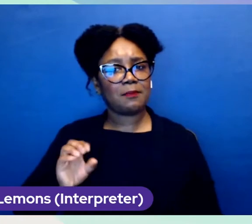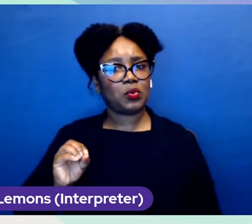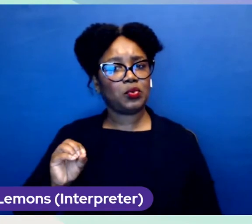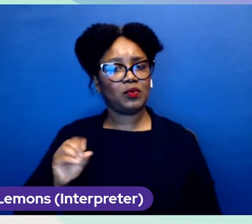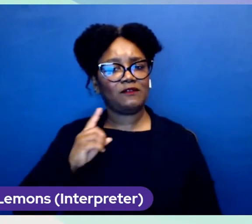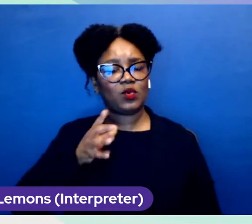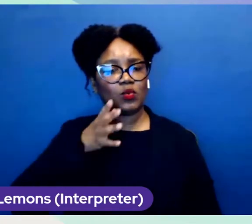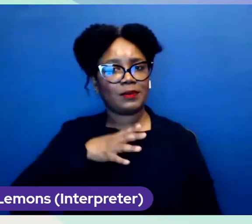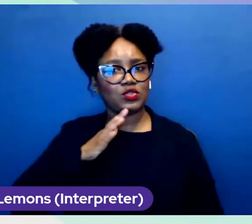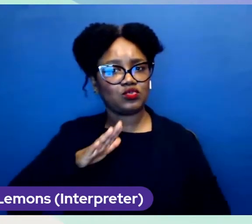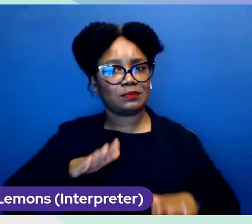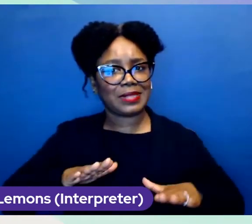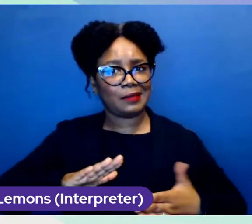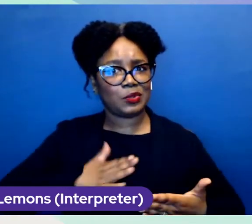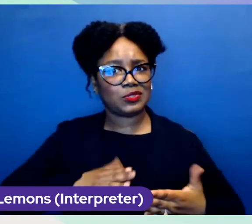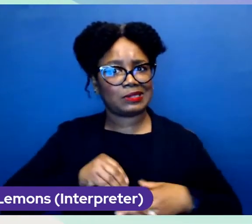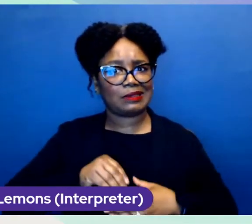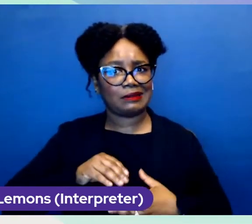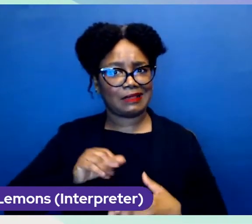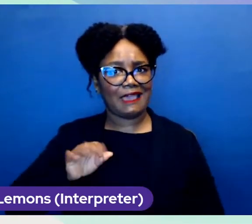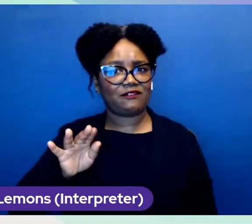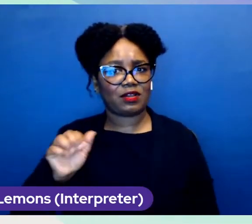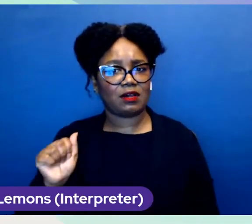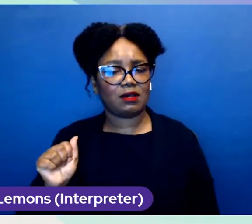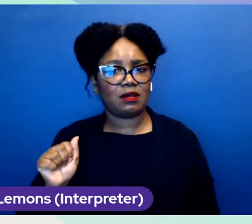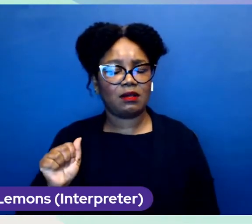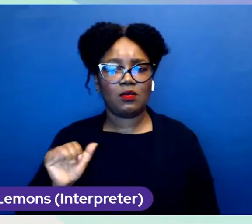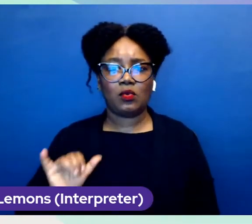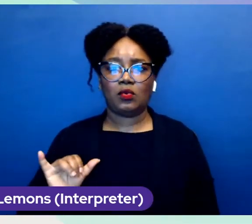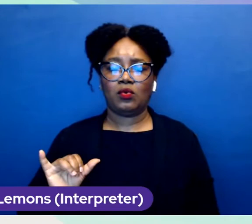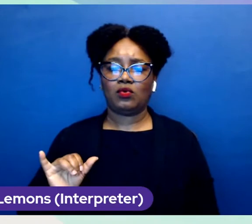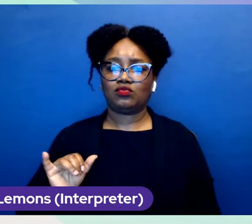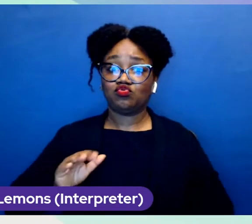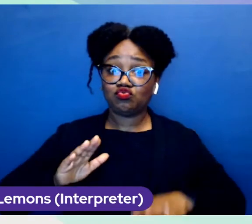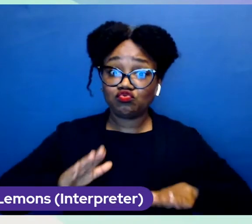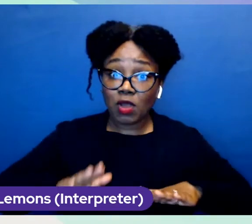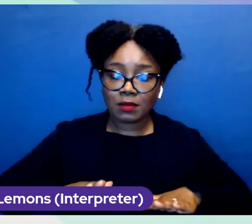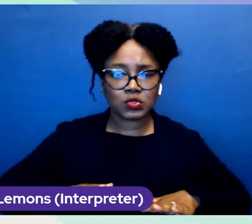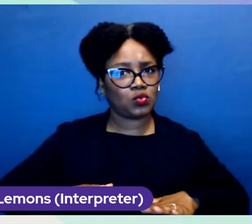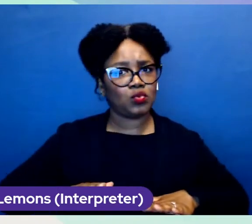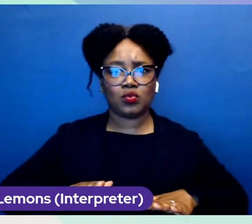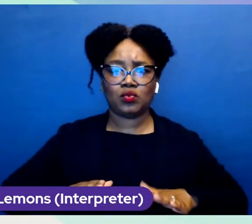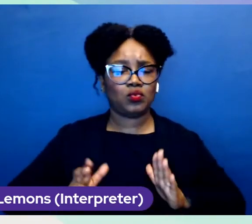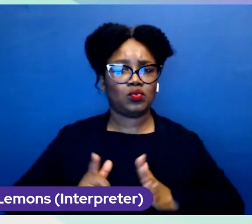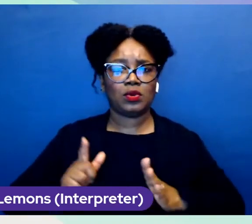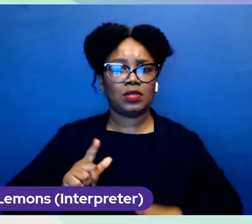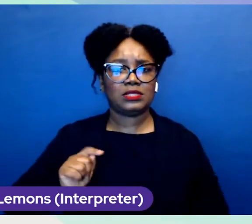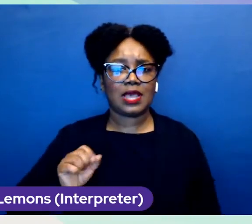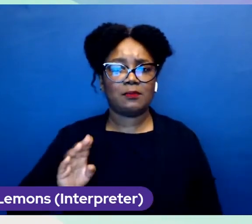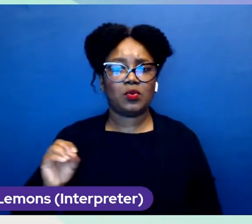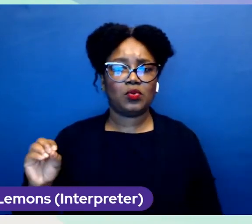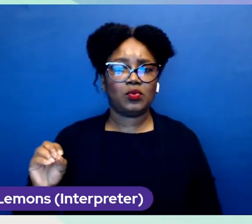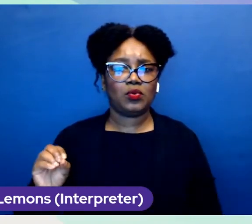then it was really calling in me, and it was sort of compulsory for me to play because I cannot be separated from